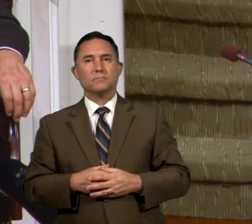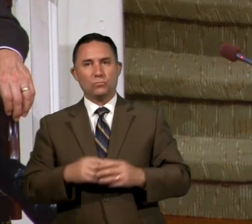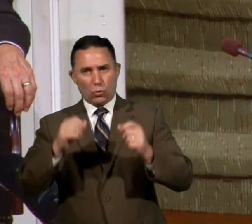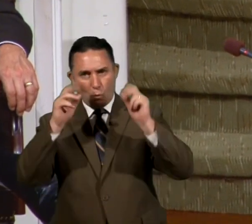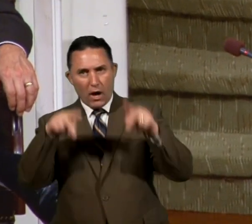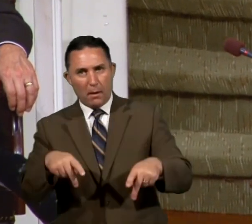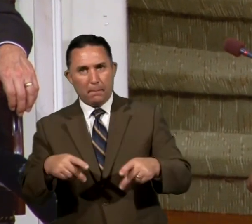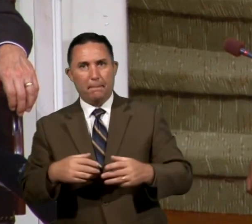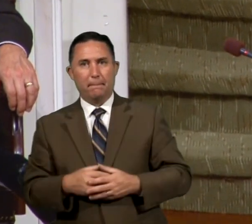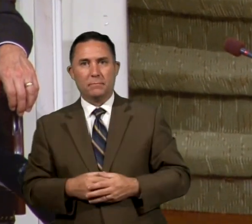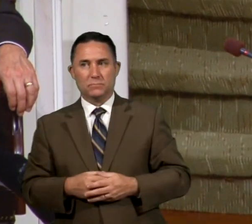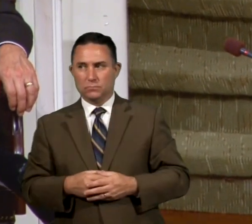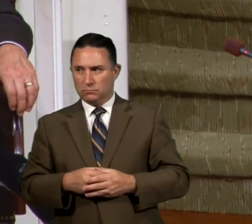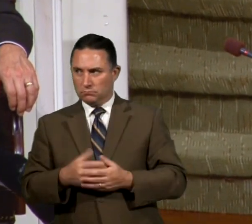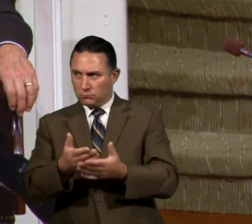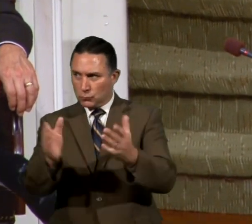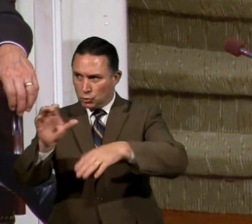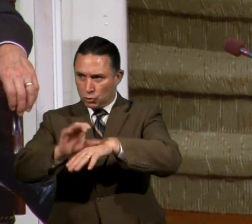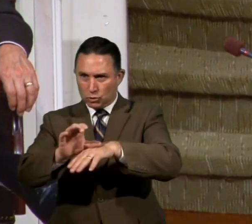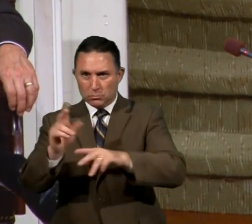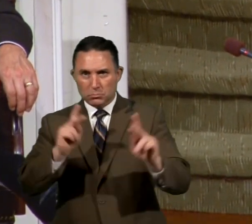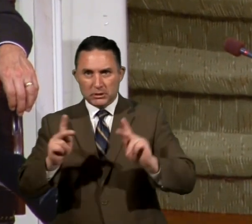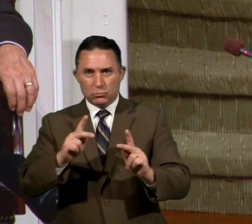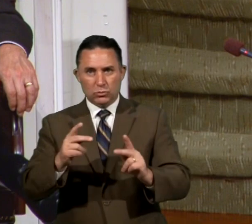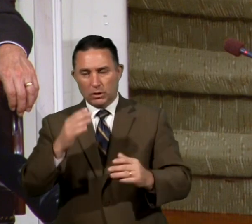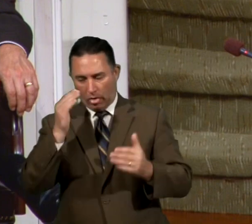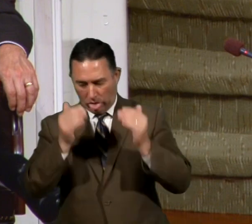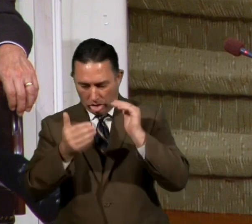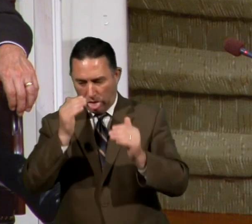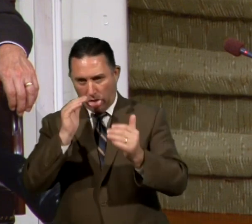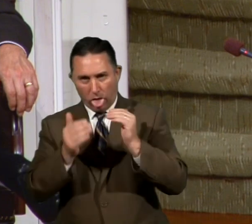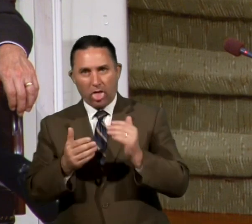Wake up, parishioners that are sleepy.